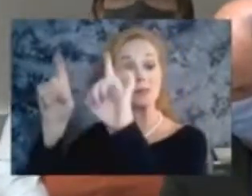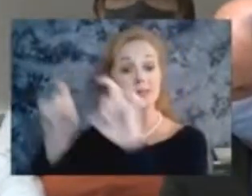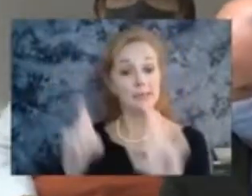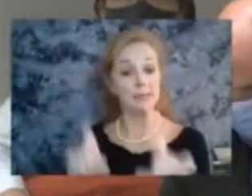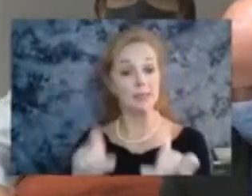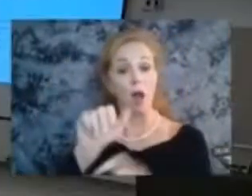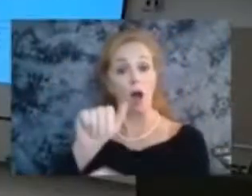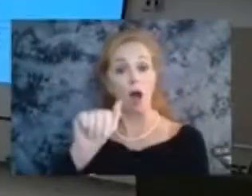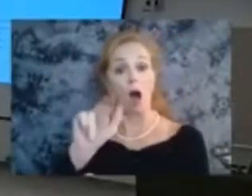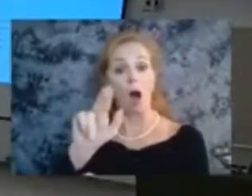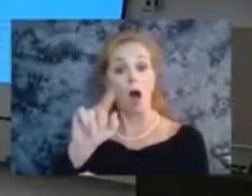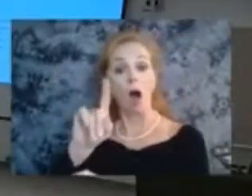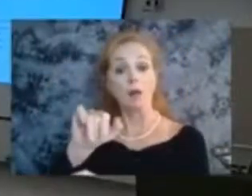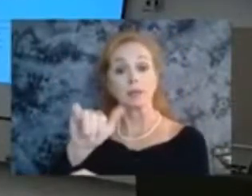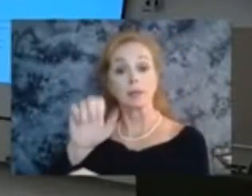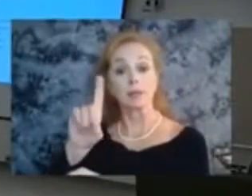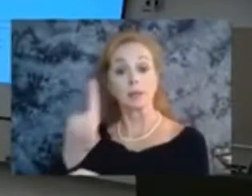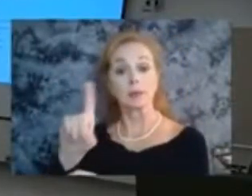they have.